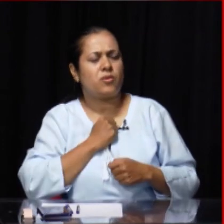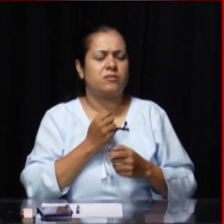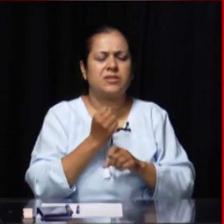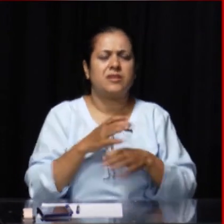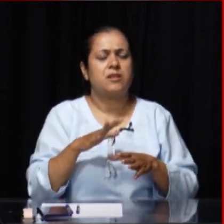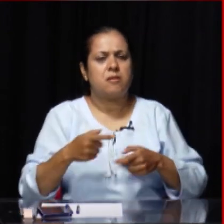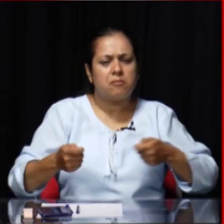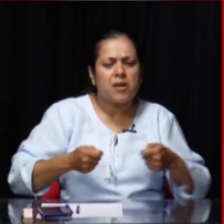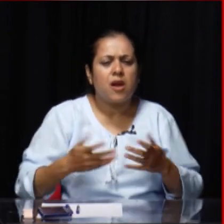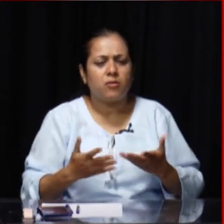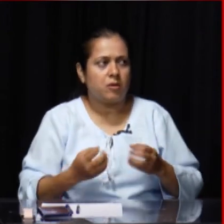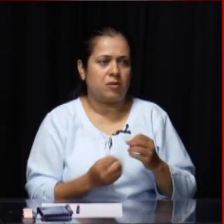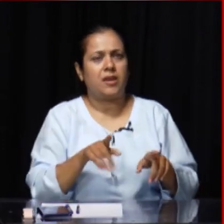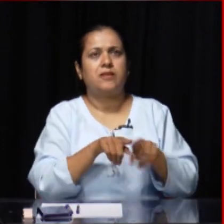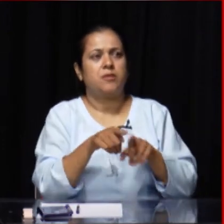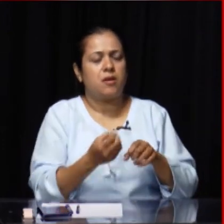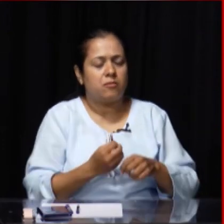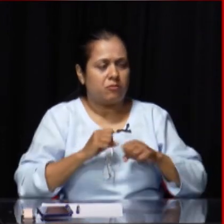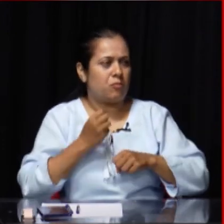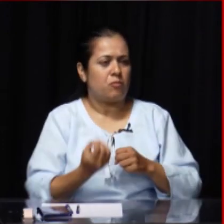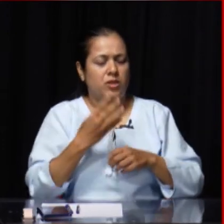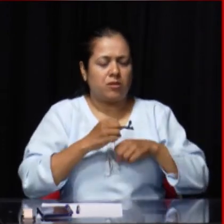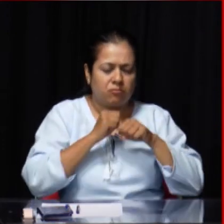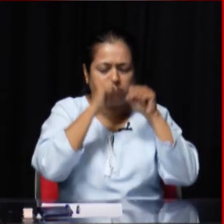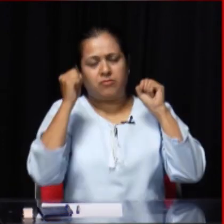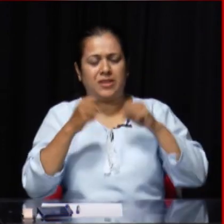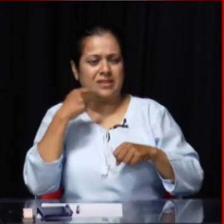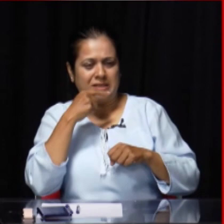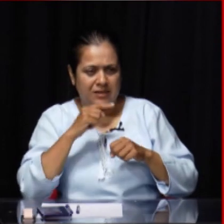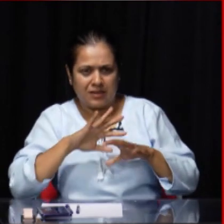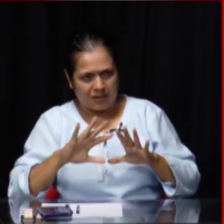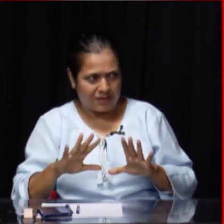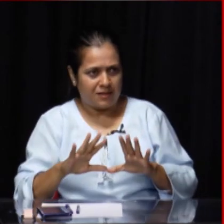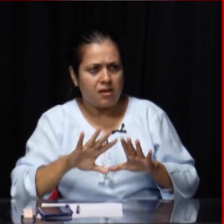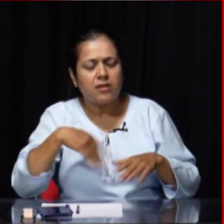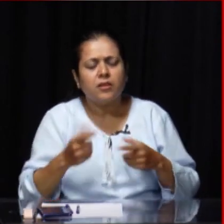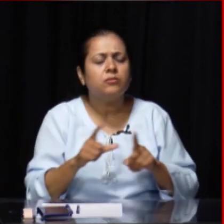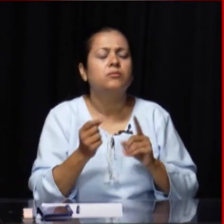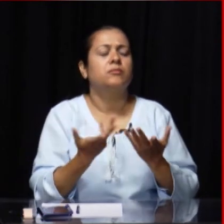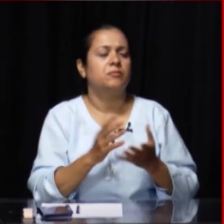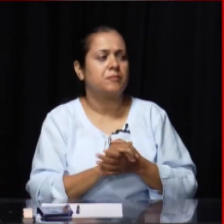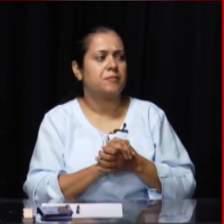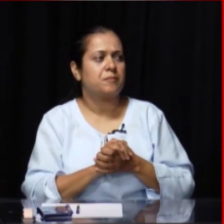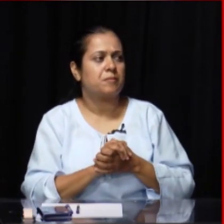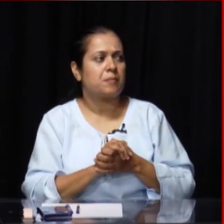How do you manage? You start in the morning, you get up in the morning, Bhashyati. How do you manage during the day?